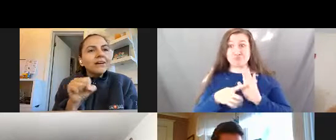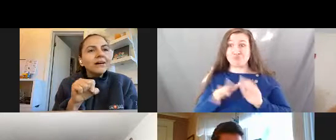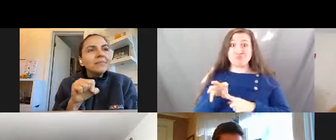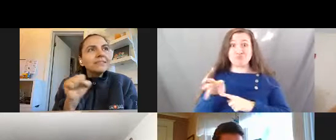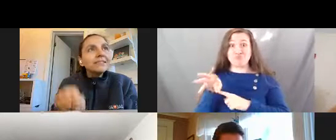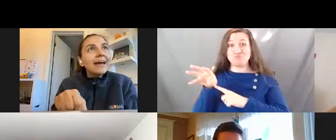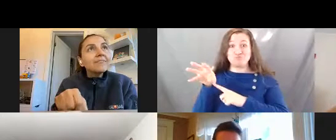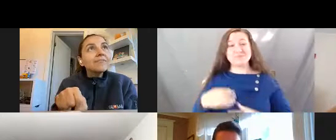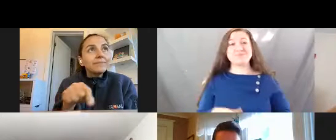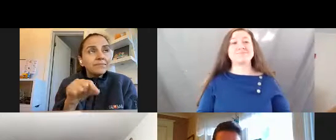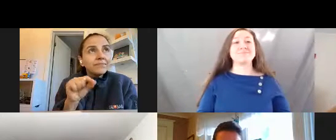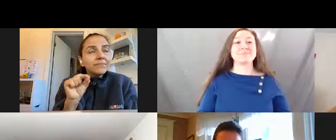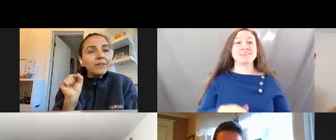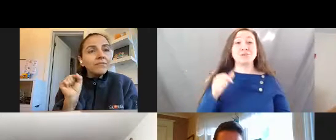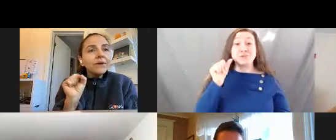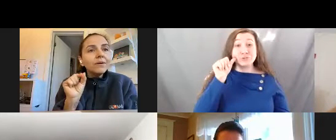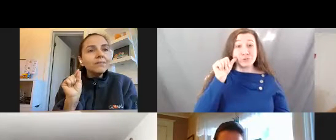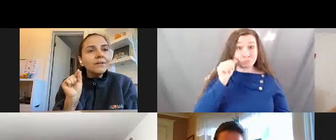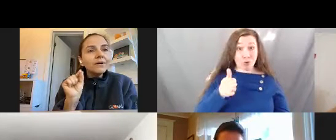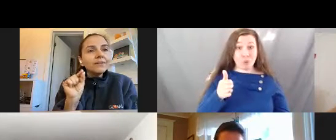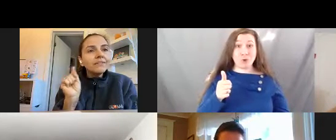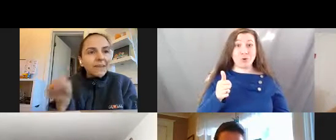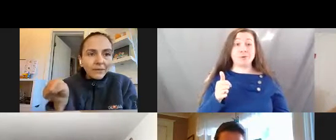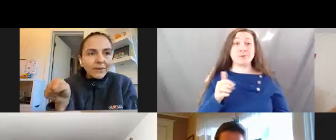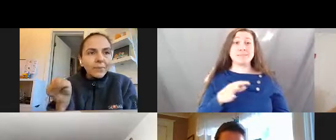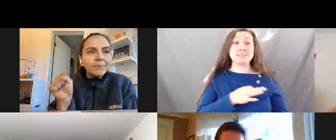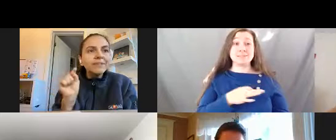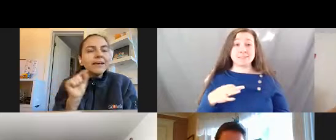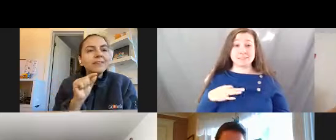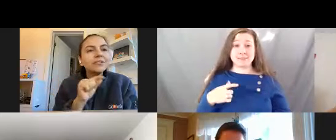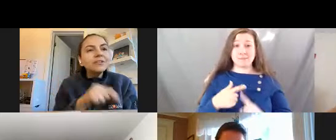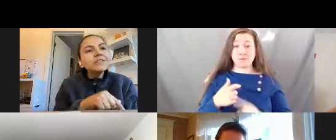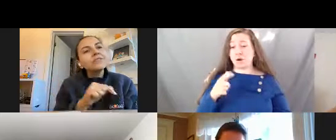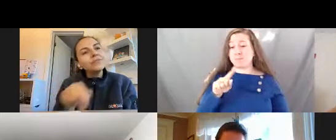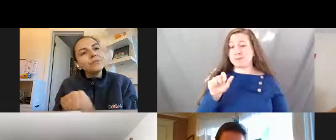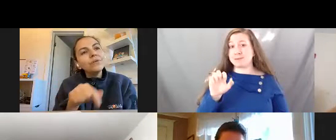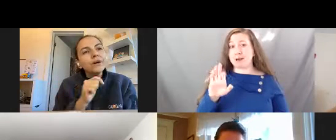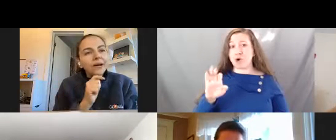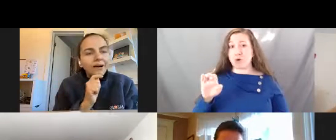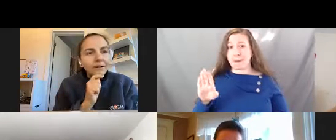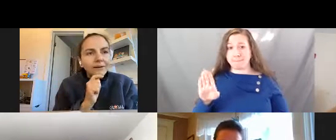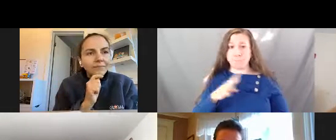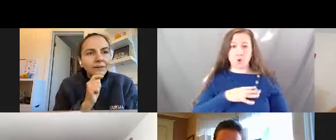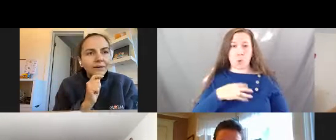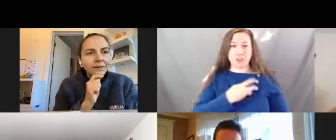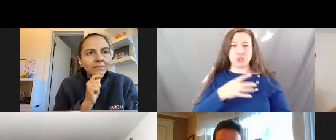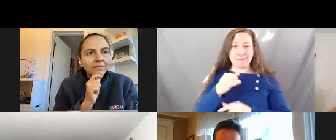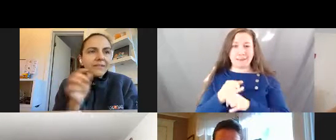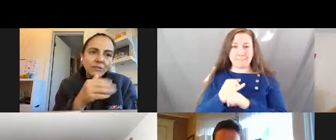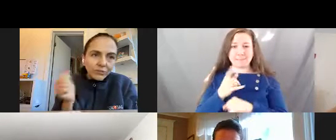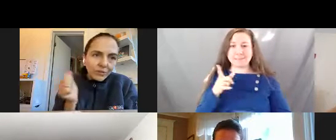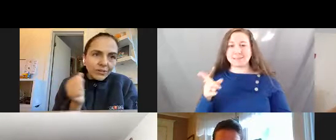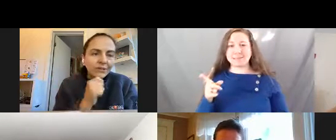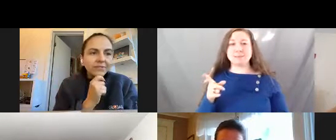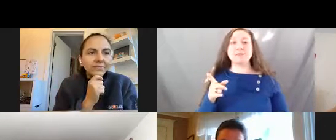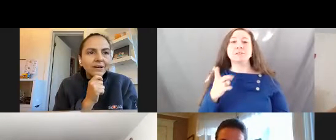have staff from the Zagreb campus, and she's going to do a